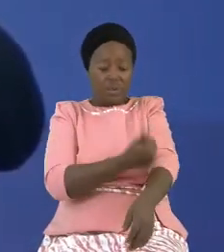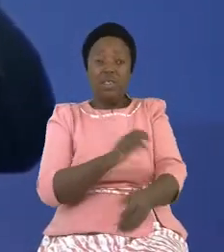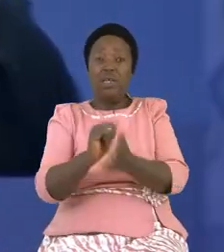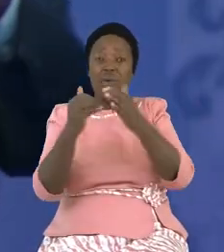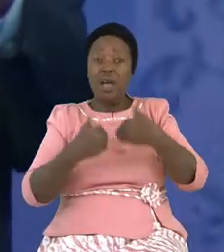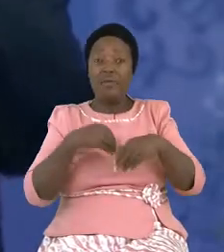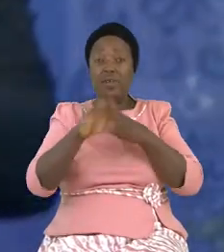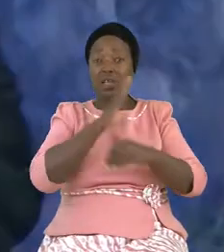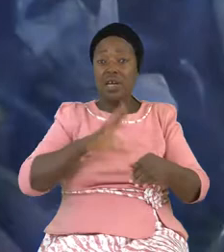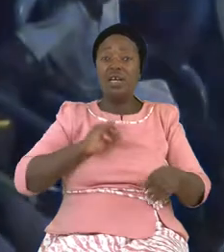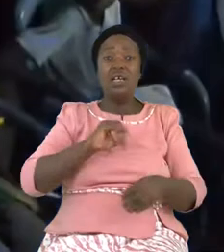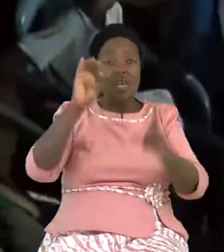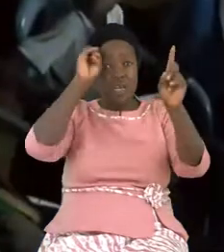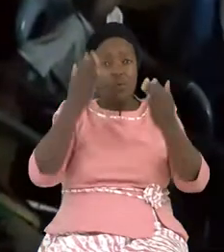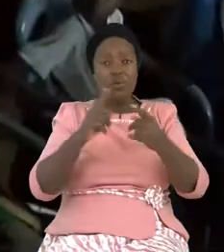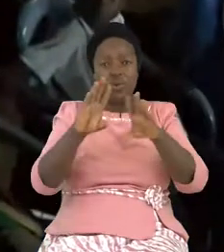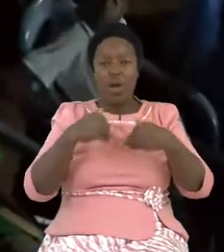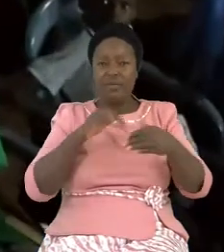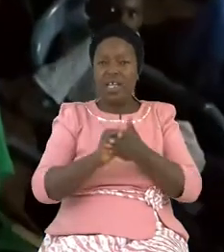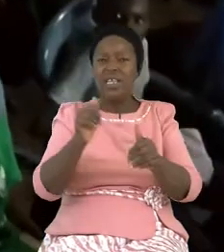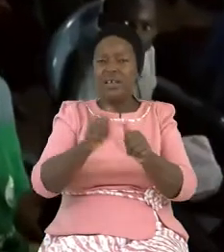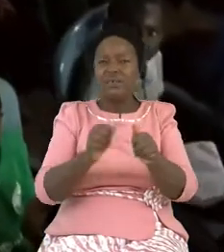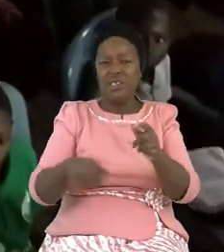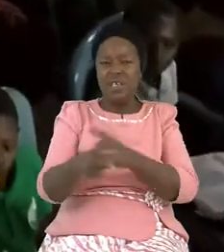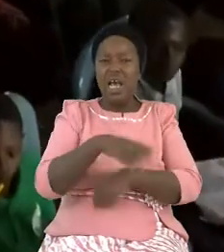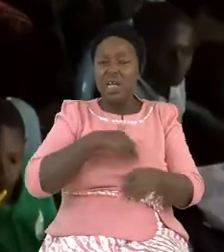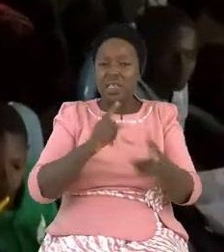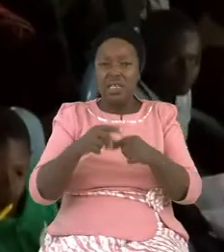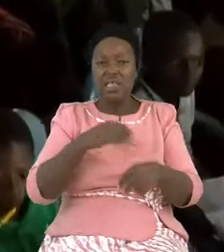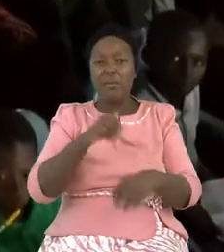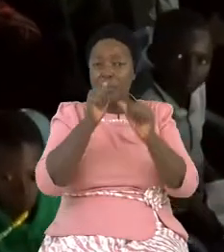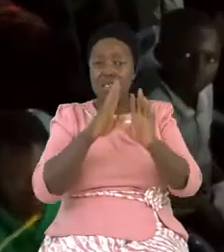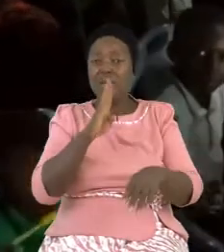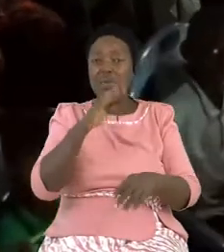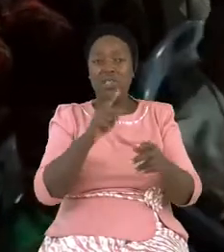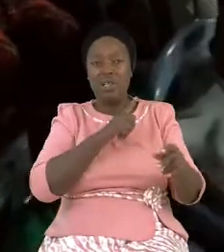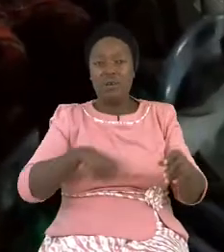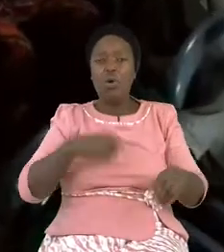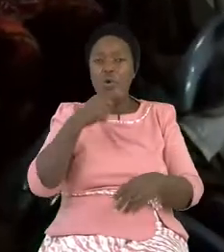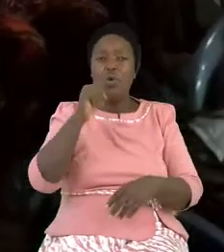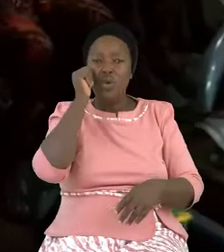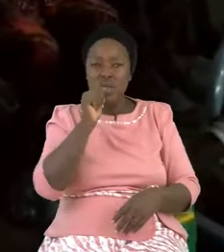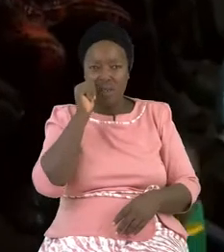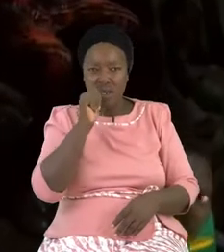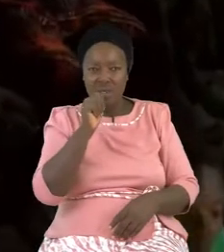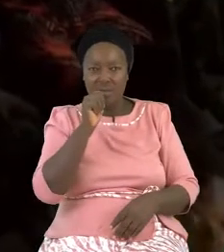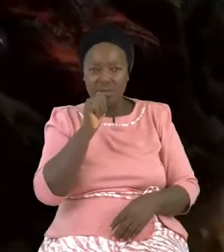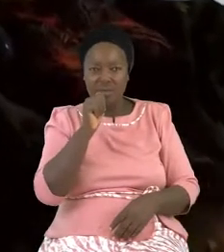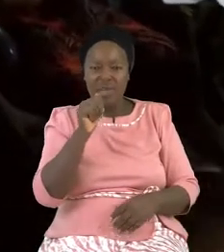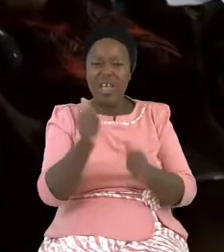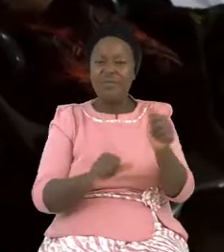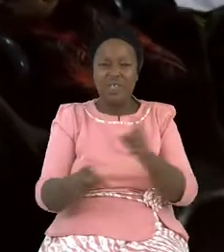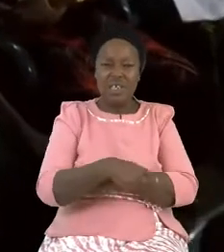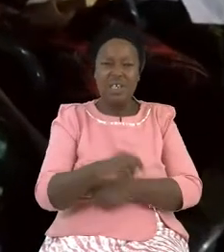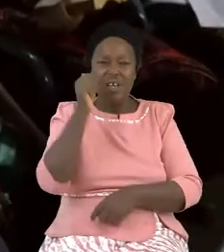wants you to have that every day. And he says, blessed be the Lord, who daily, every day, daily